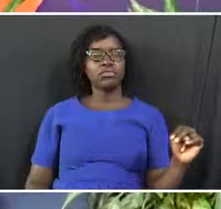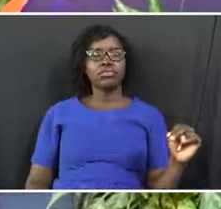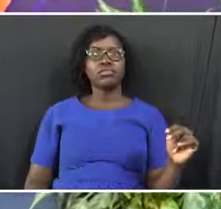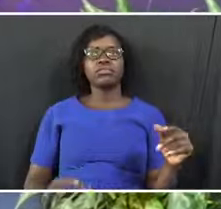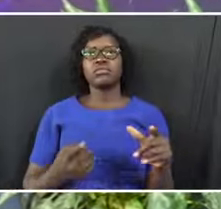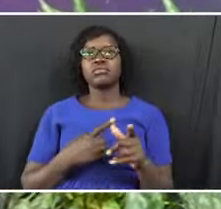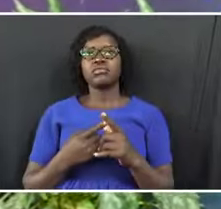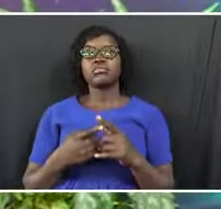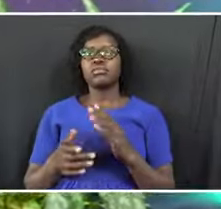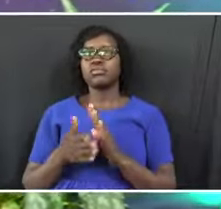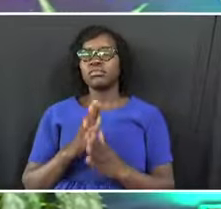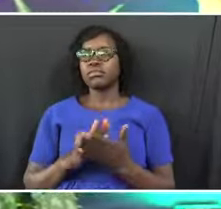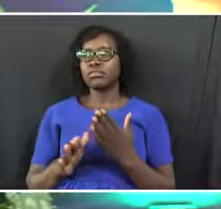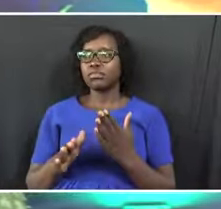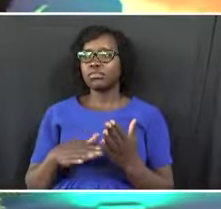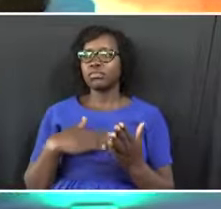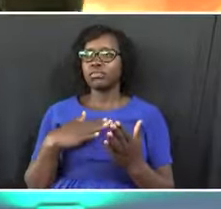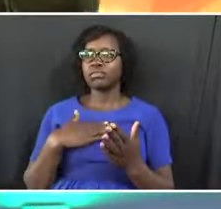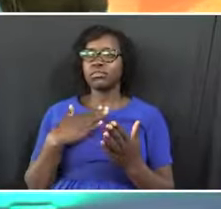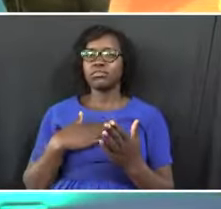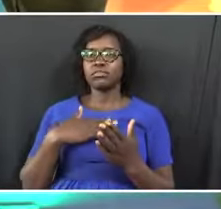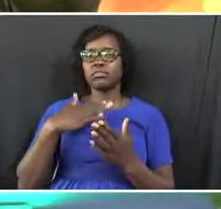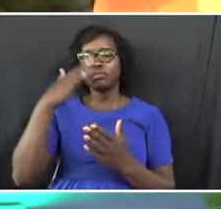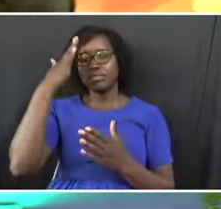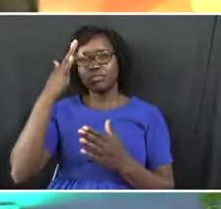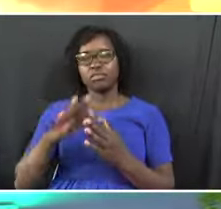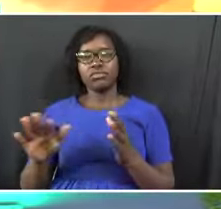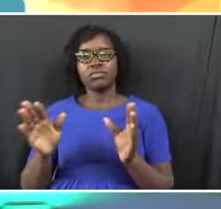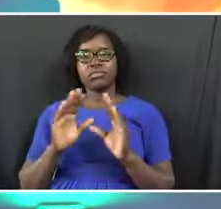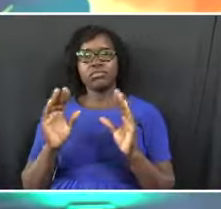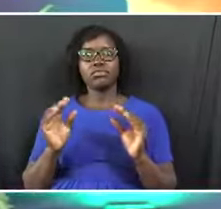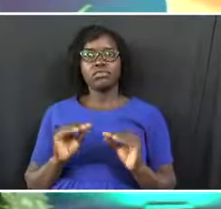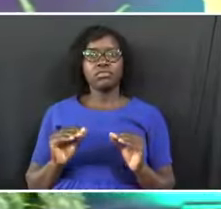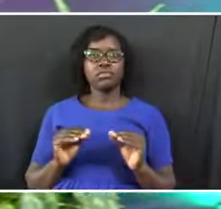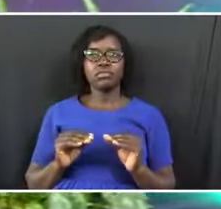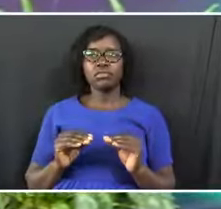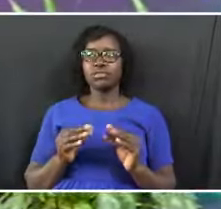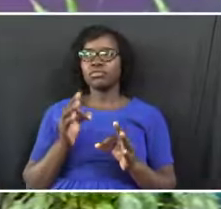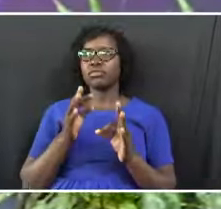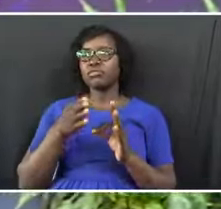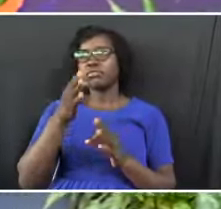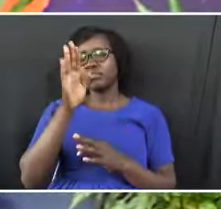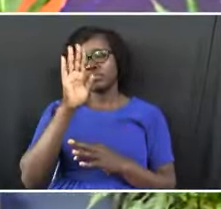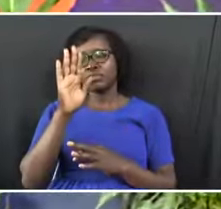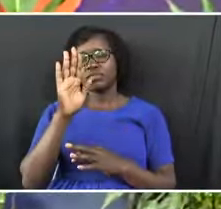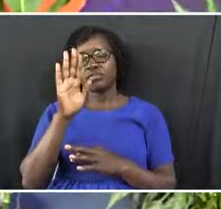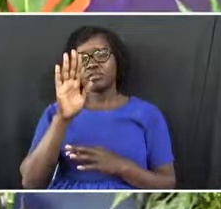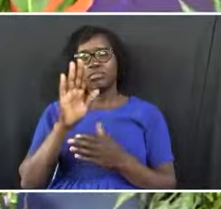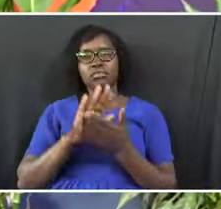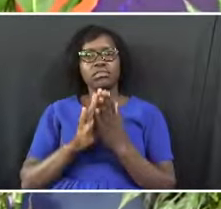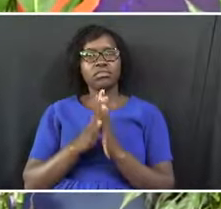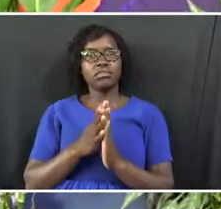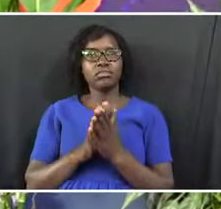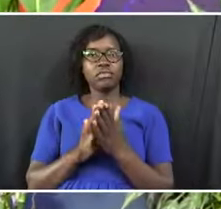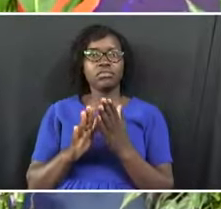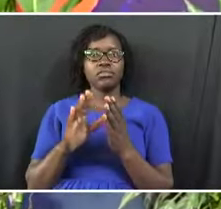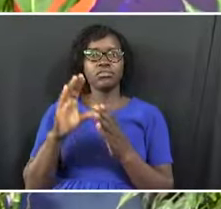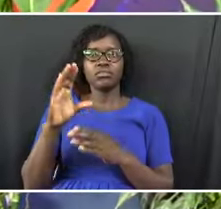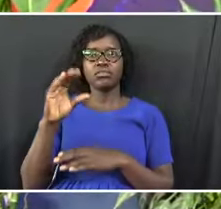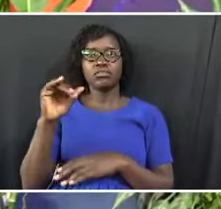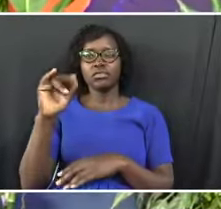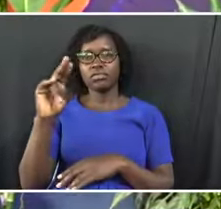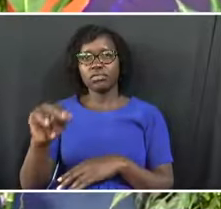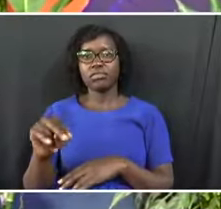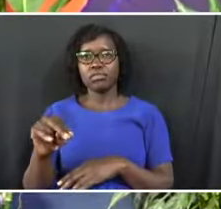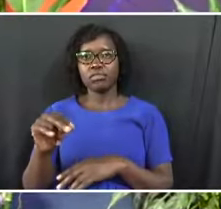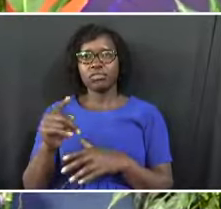can forgive my unfaithfulness, praise the Lord. If God, you know, forgave Cain, then